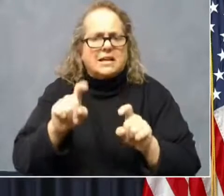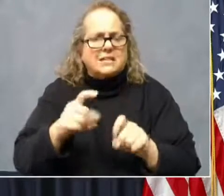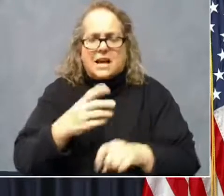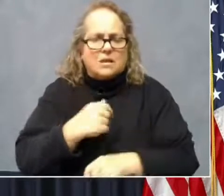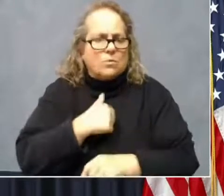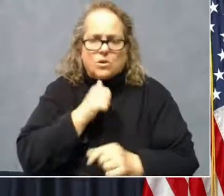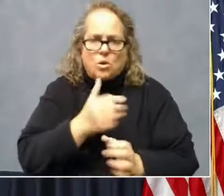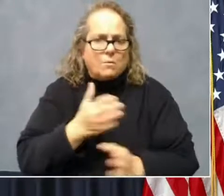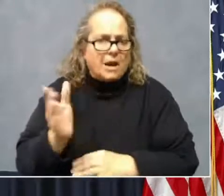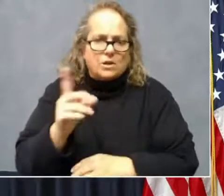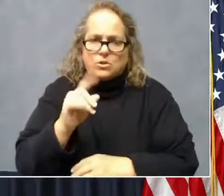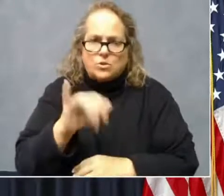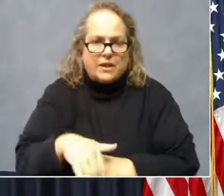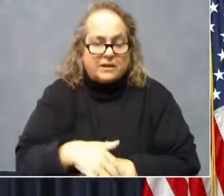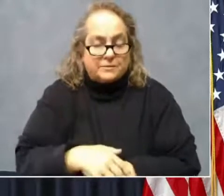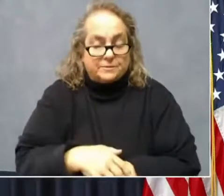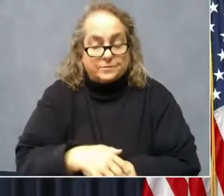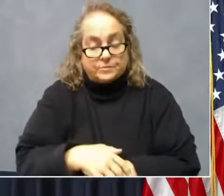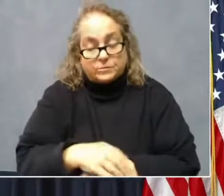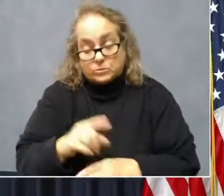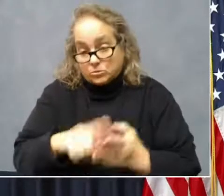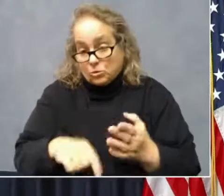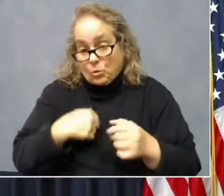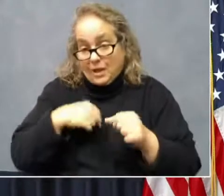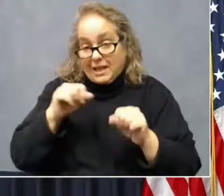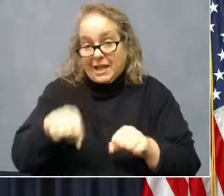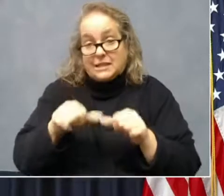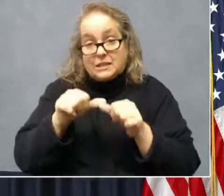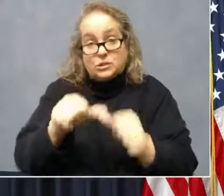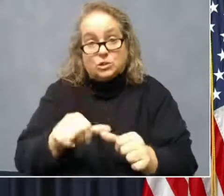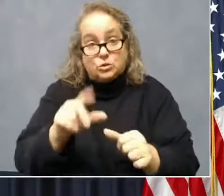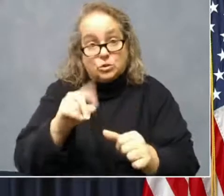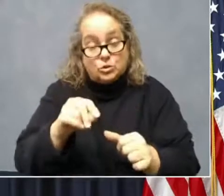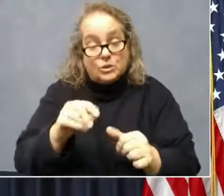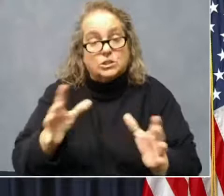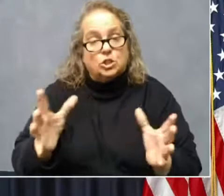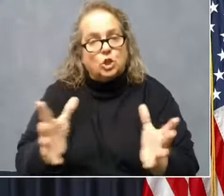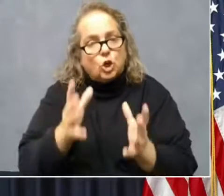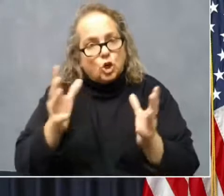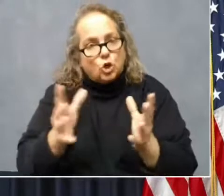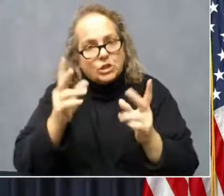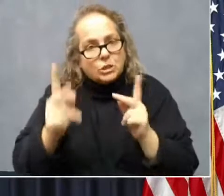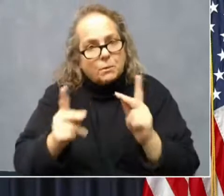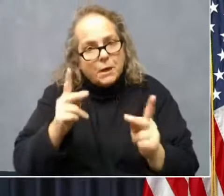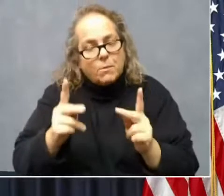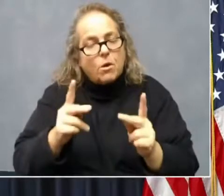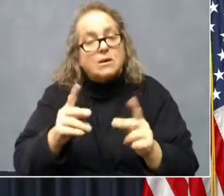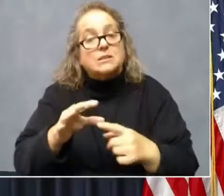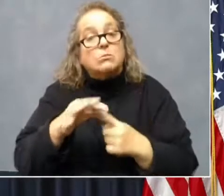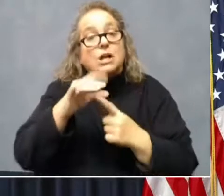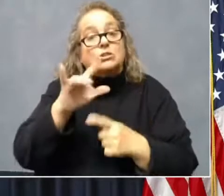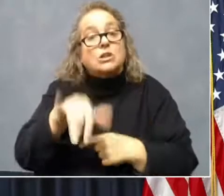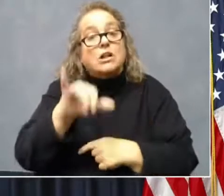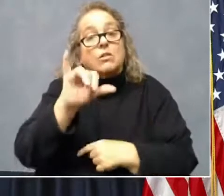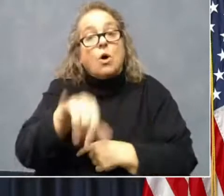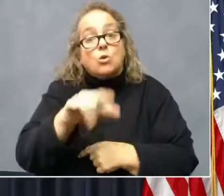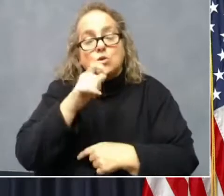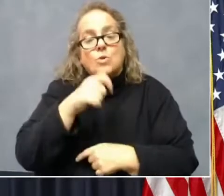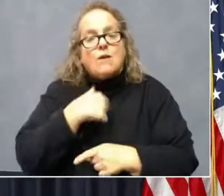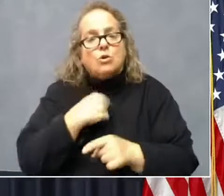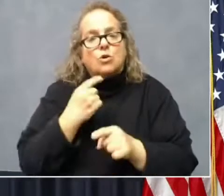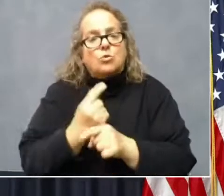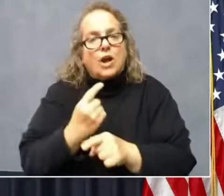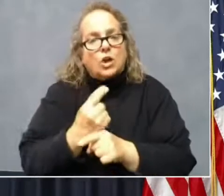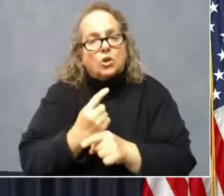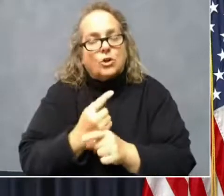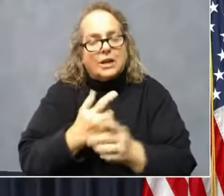can continue to do is encourage people, especially who have regular interaction with the public, to get tested regularly.